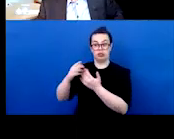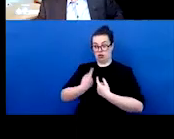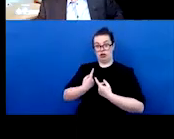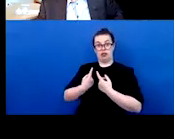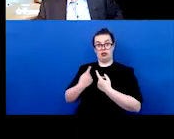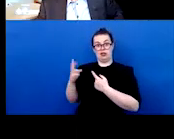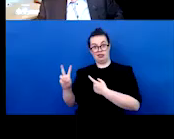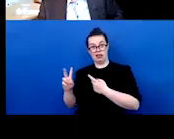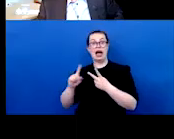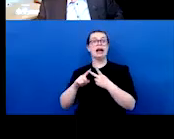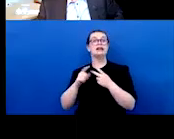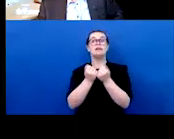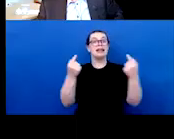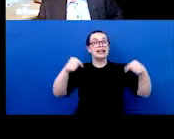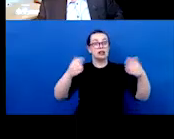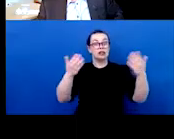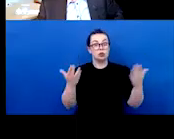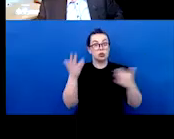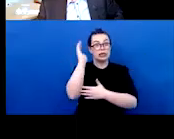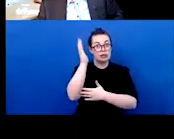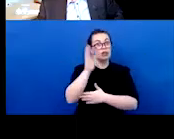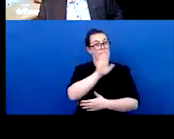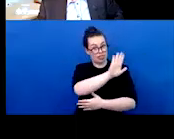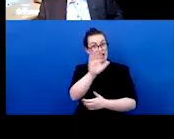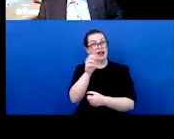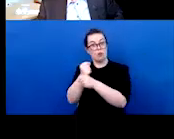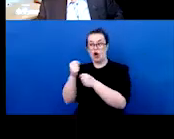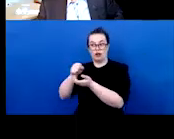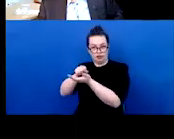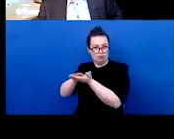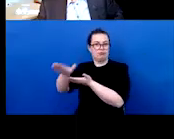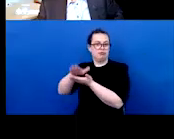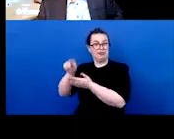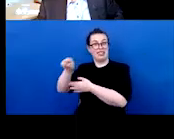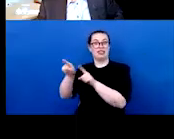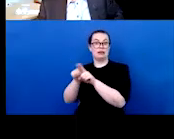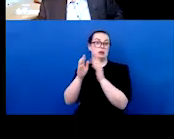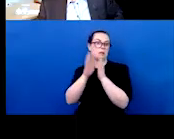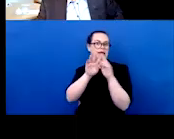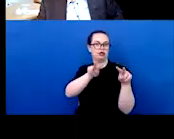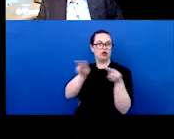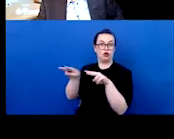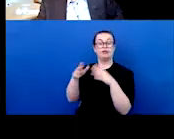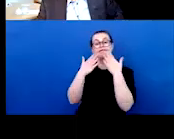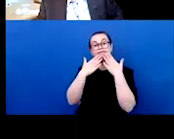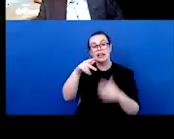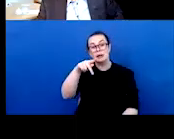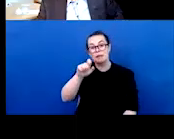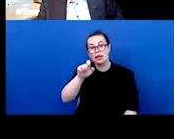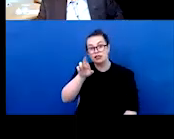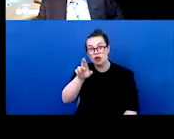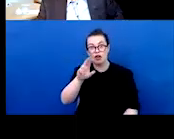this workshop. So check it out. So thanks again, Peter, and the organization at the MPI,